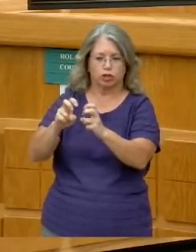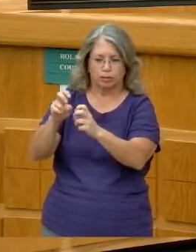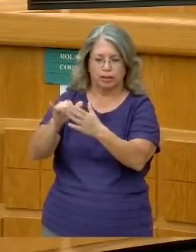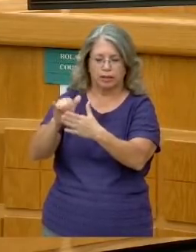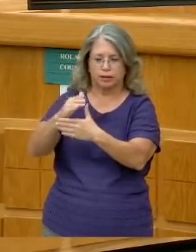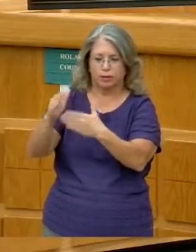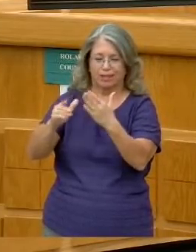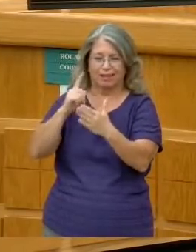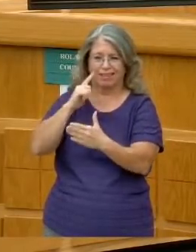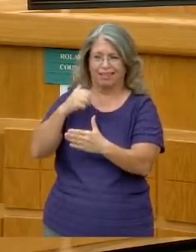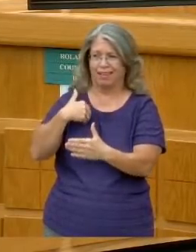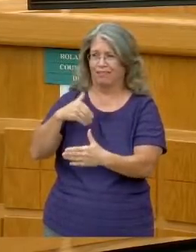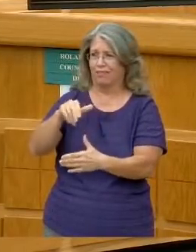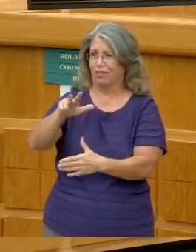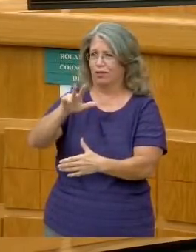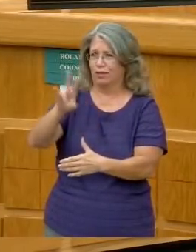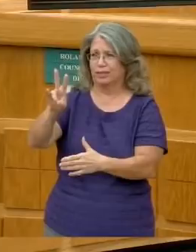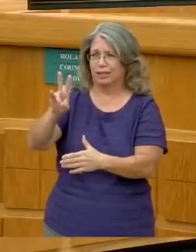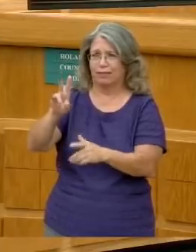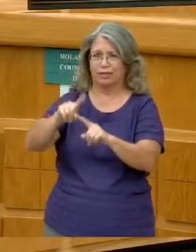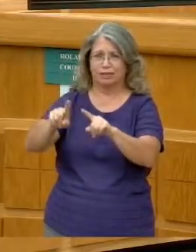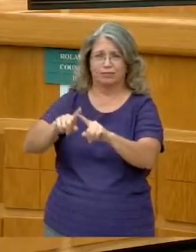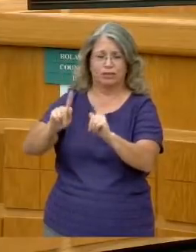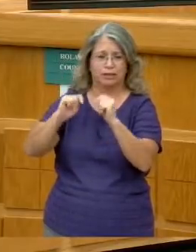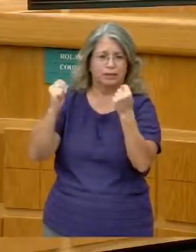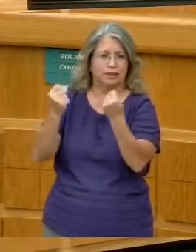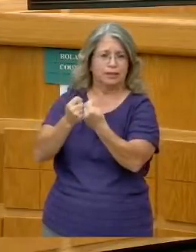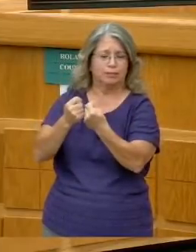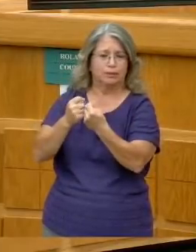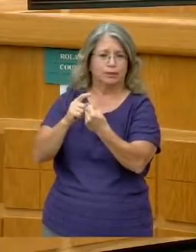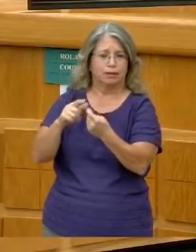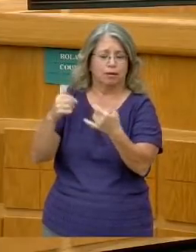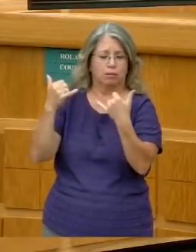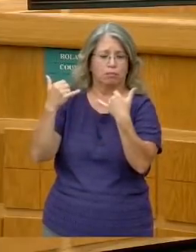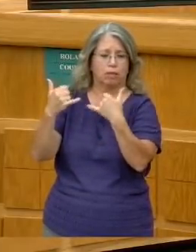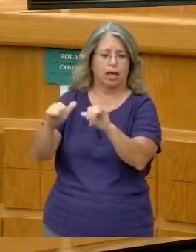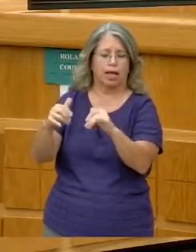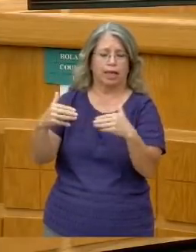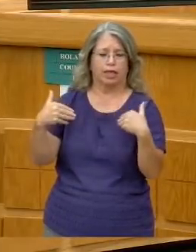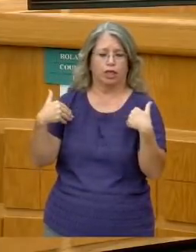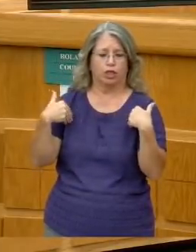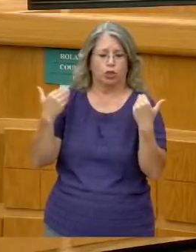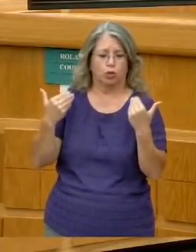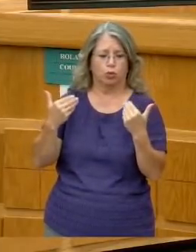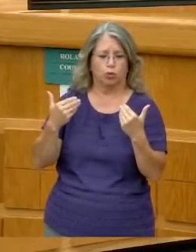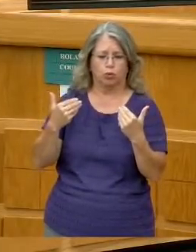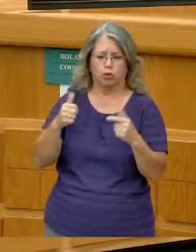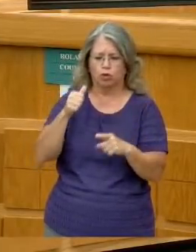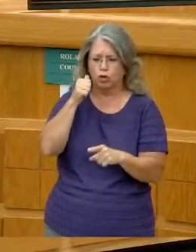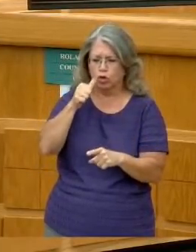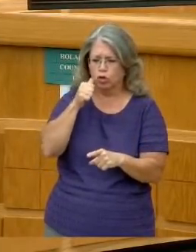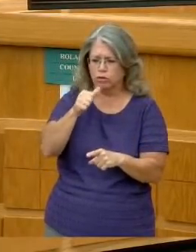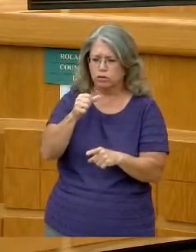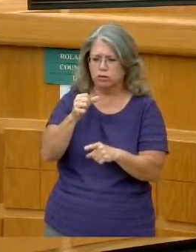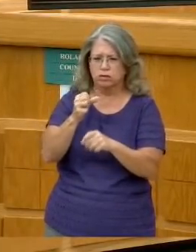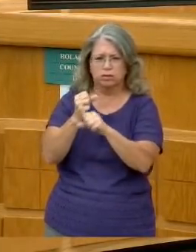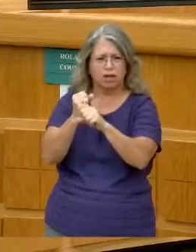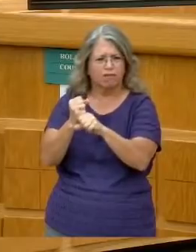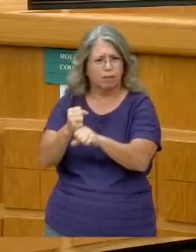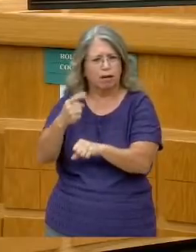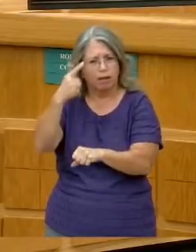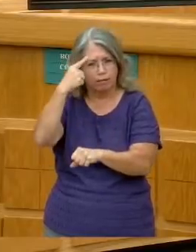teams that are playing youth, girls softball, if I'm not